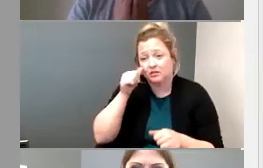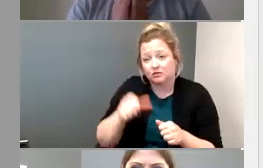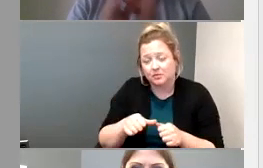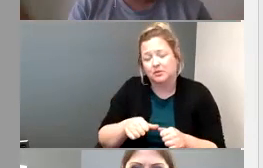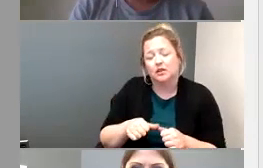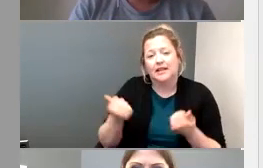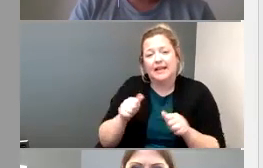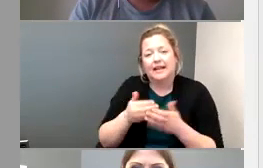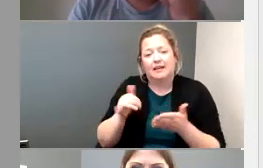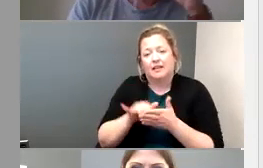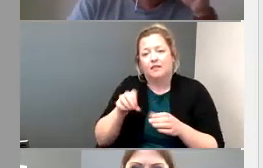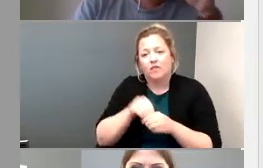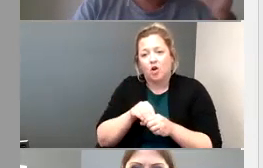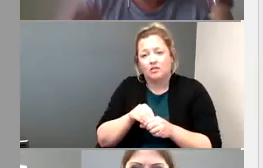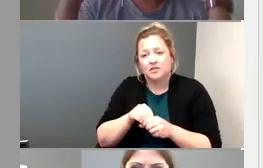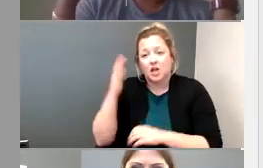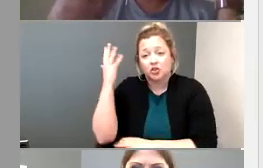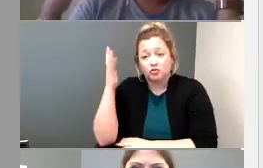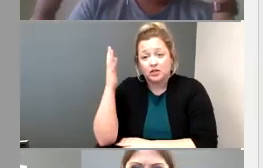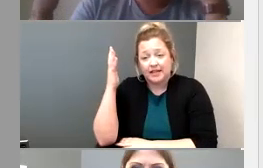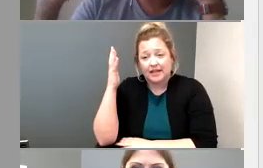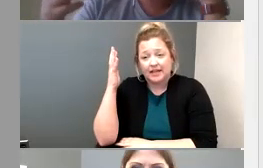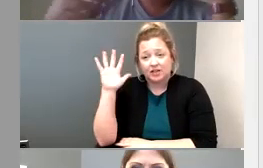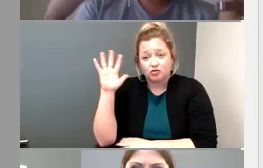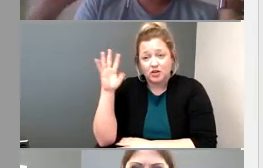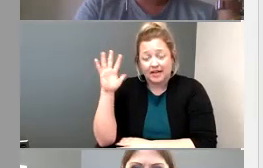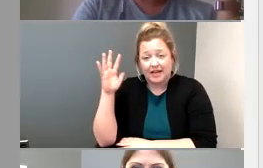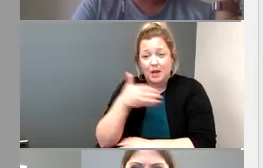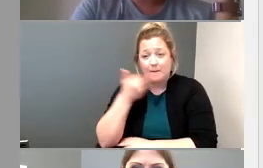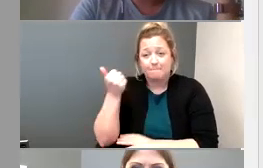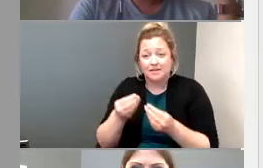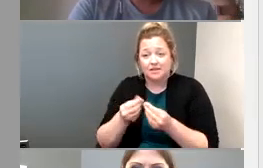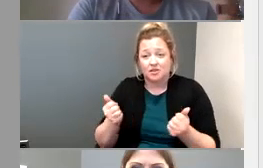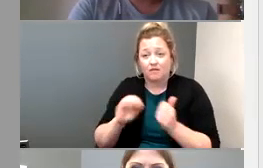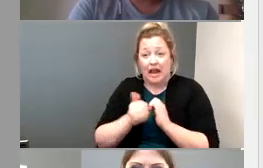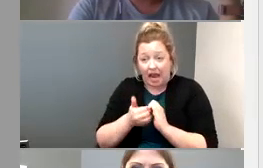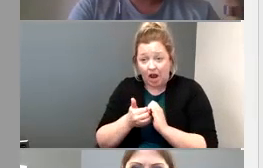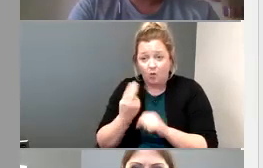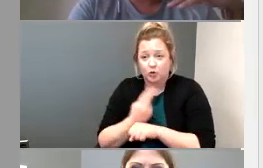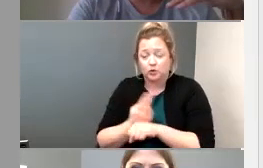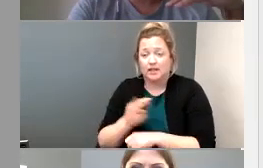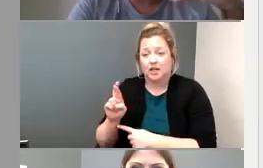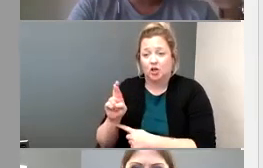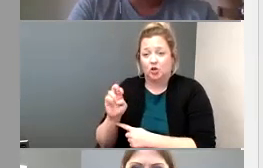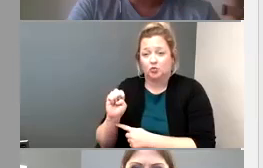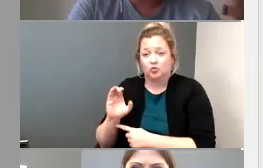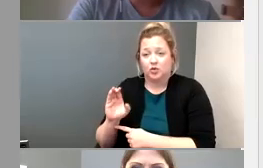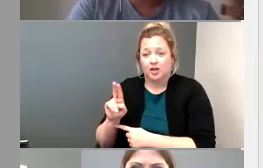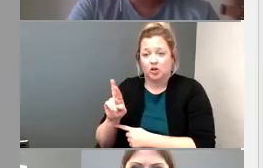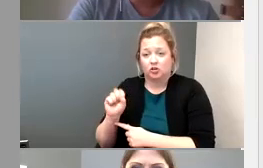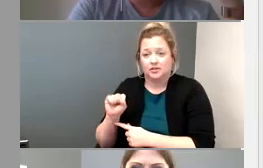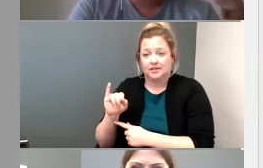that involves a tree will be best solved by a recursive algorithm. So essentially, you have your